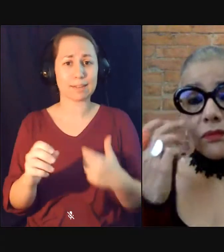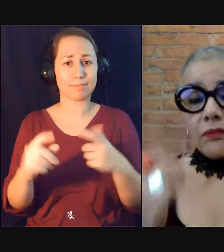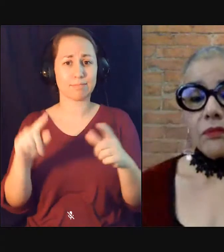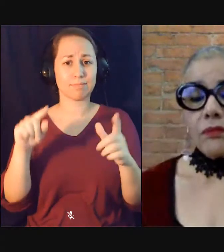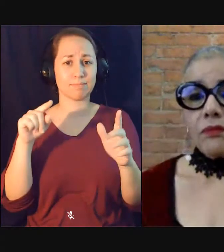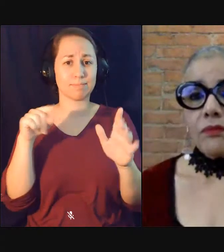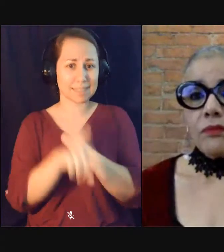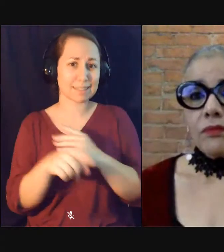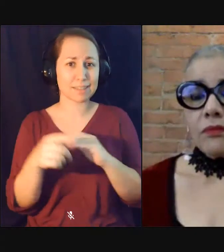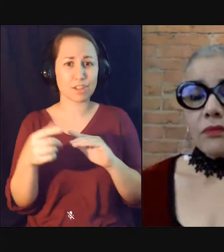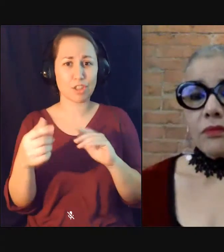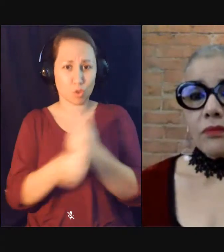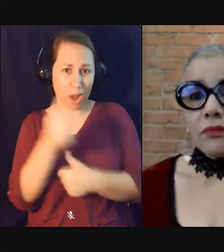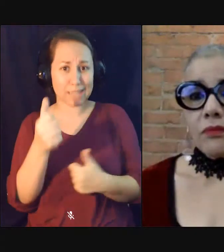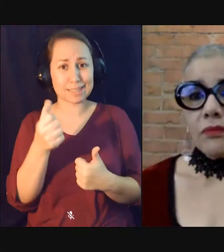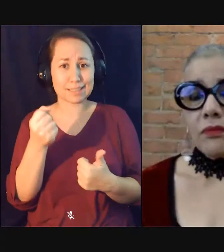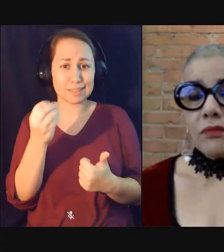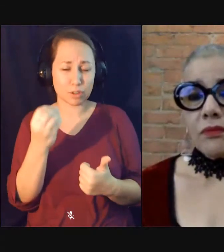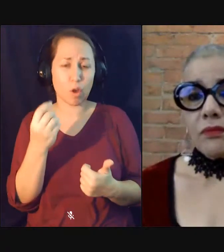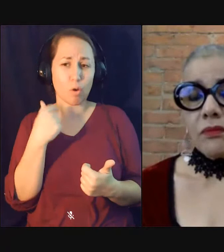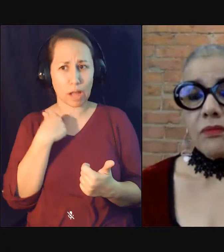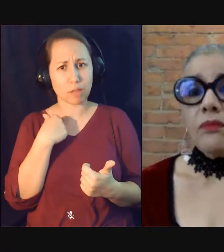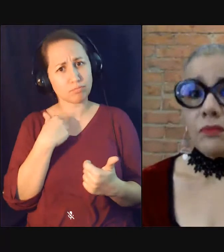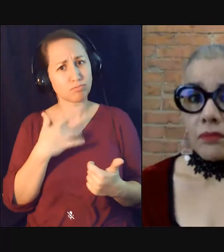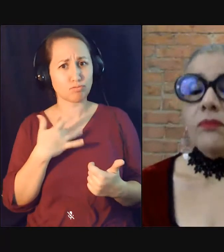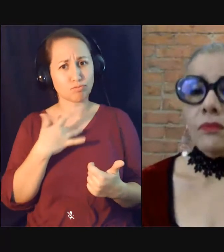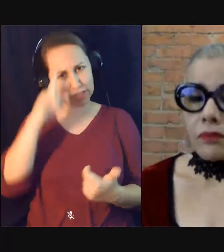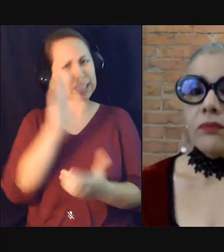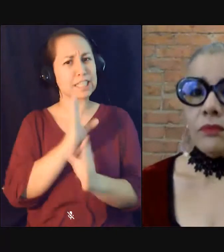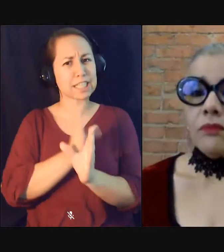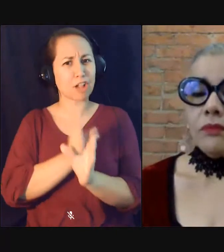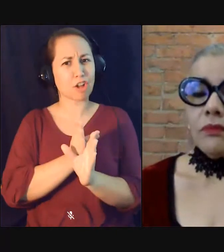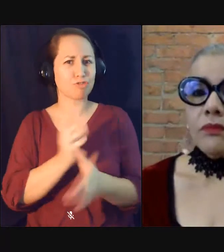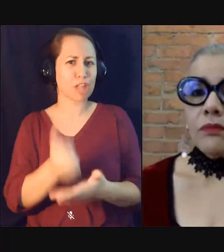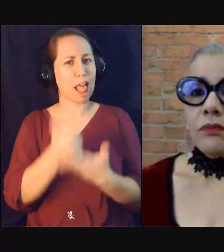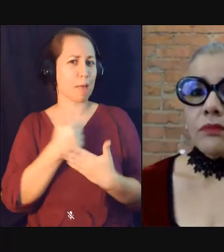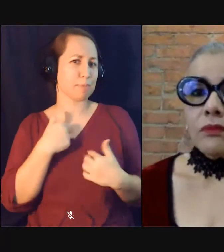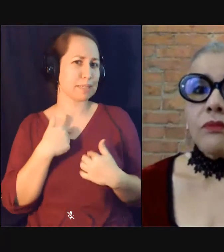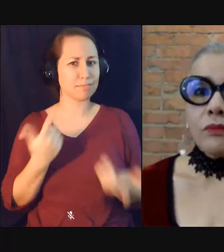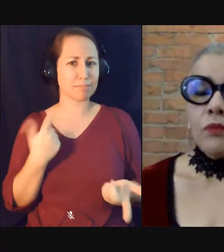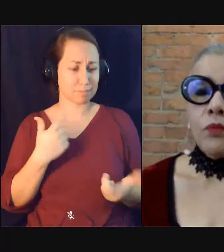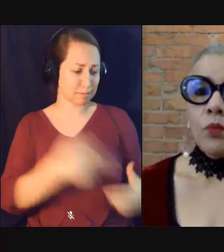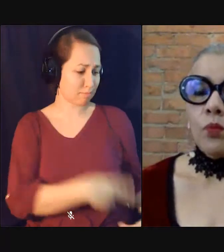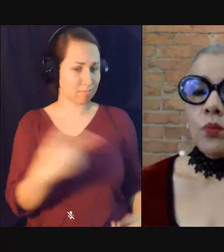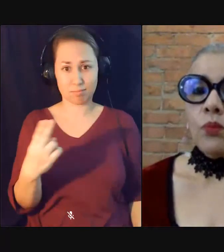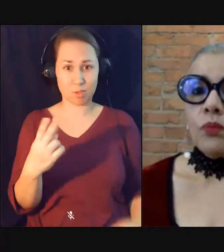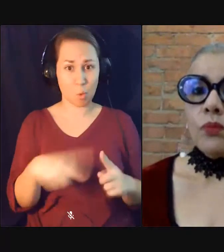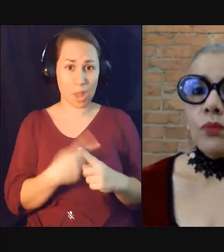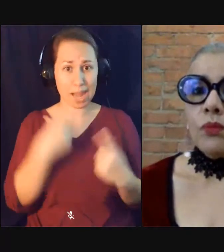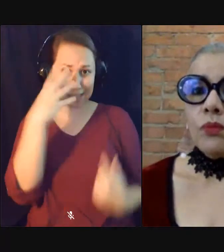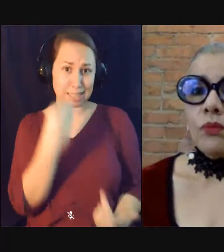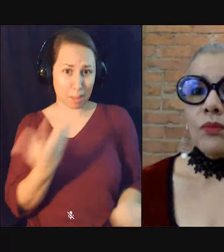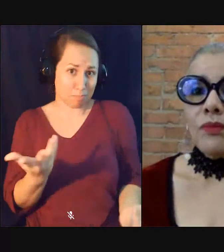It just formed a big psychological help for me. I have these within reach of whenever I'm sleeping. So this